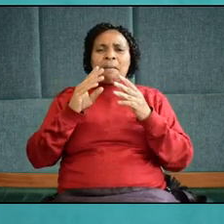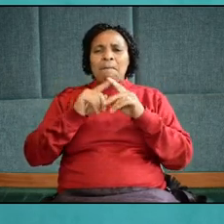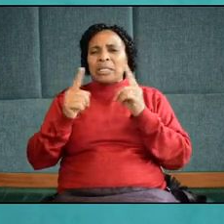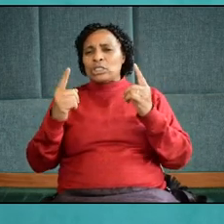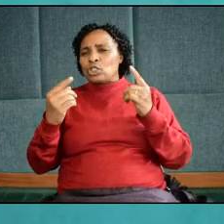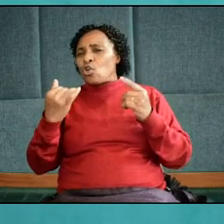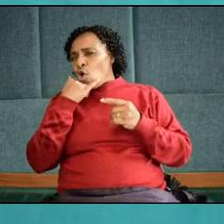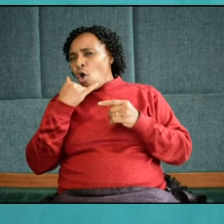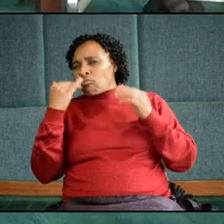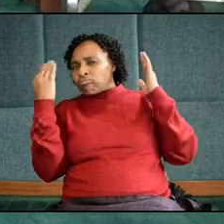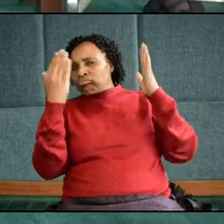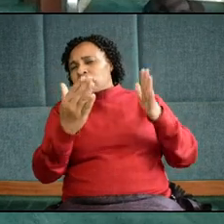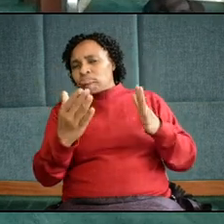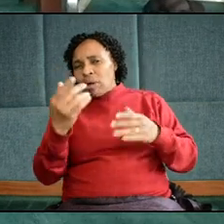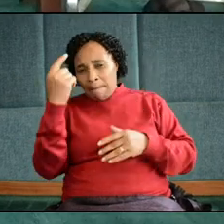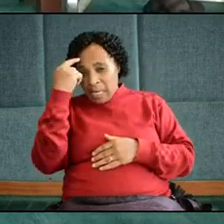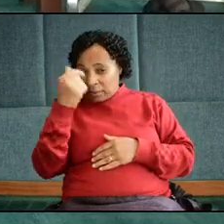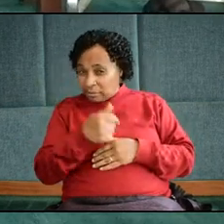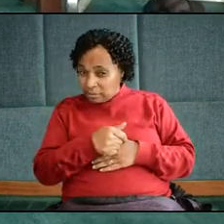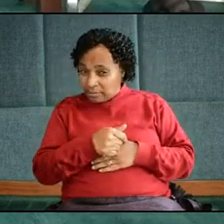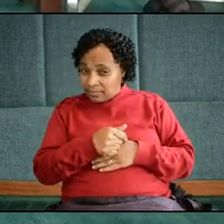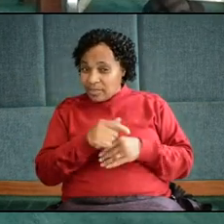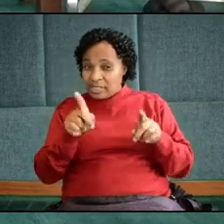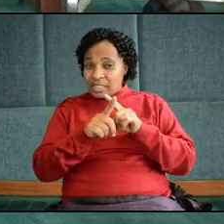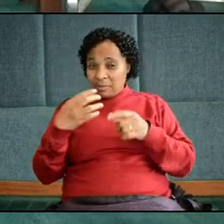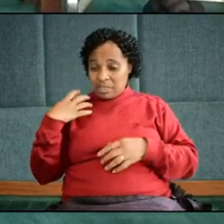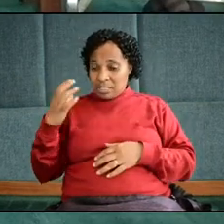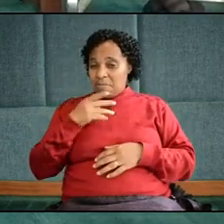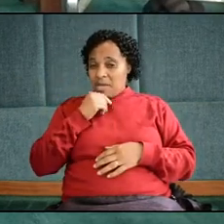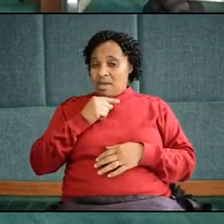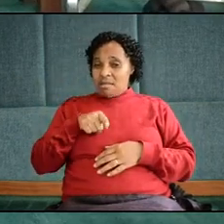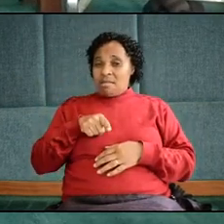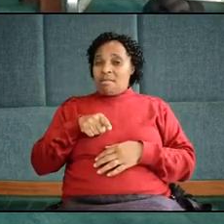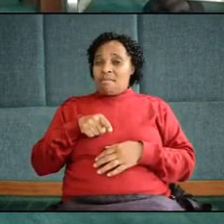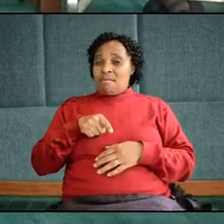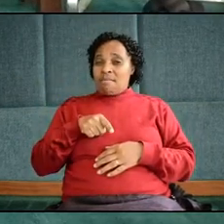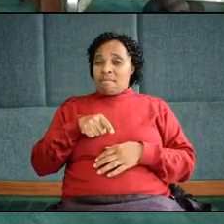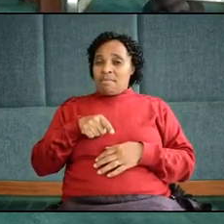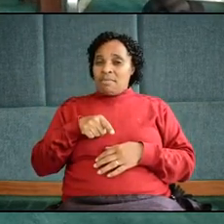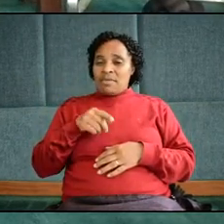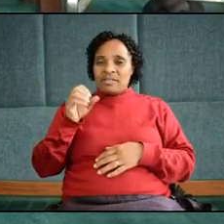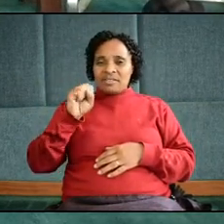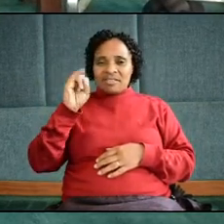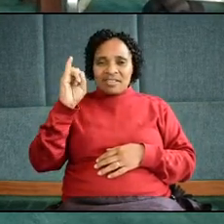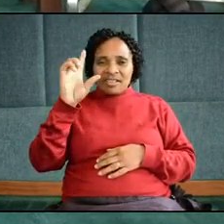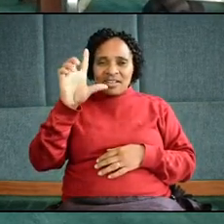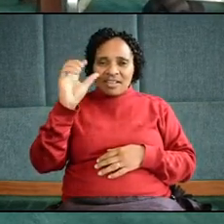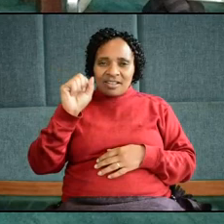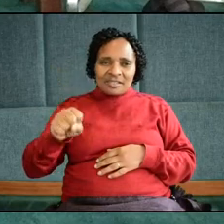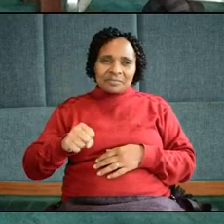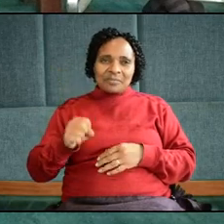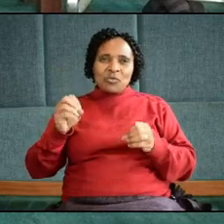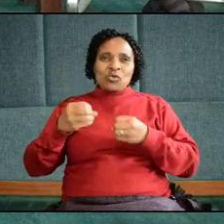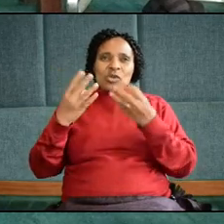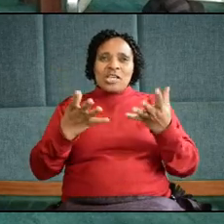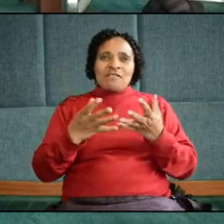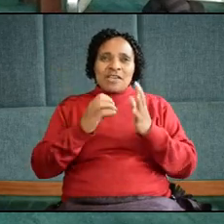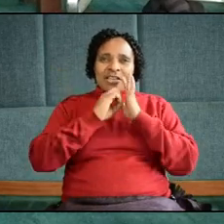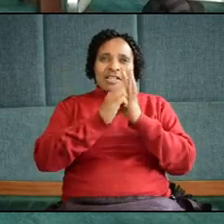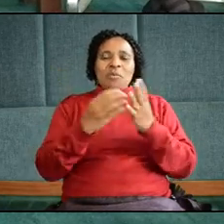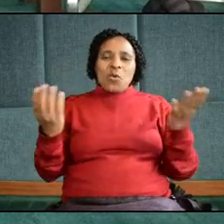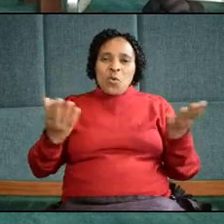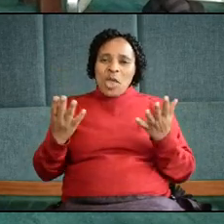intention in mind? Like this rich man, right? Silas, can you just give us an example